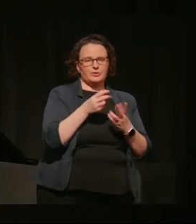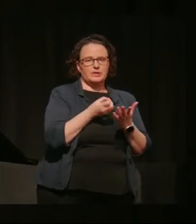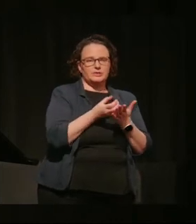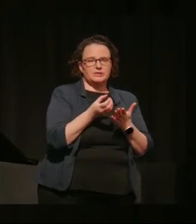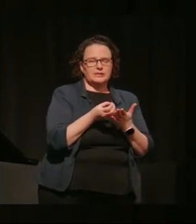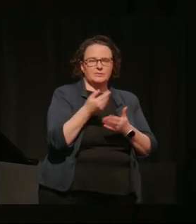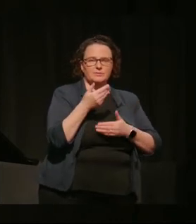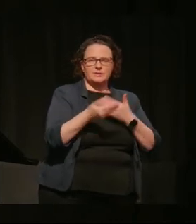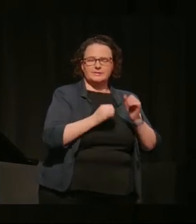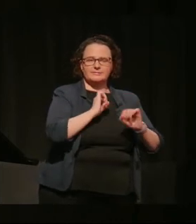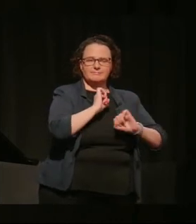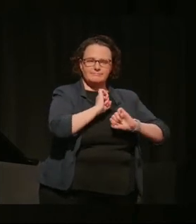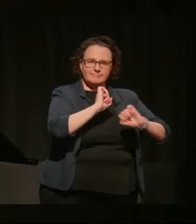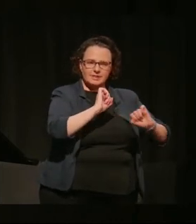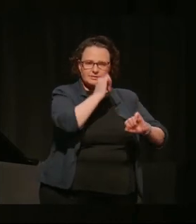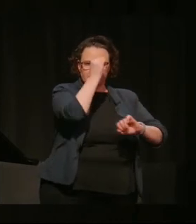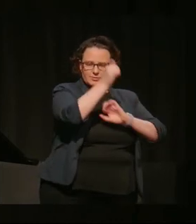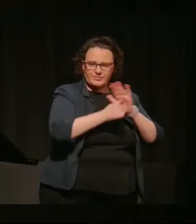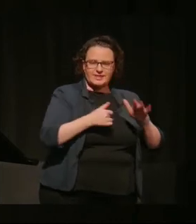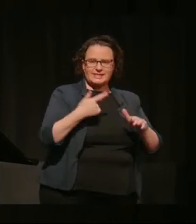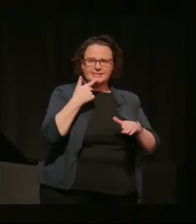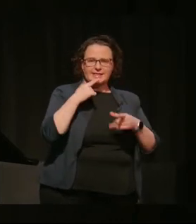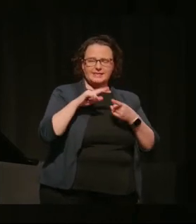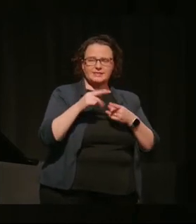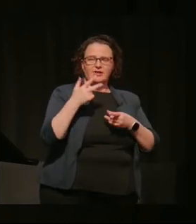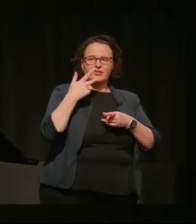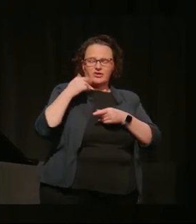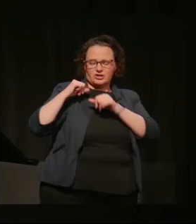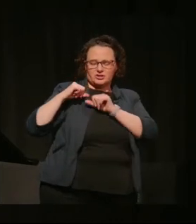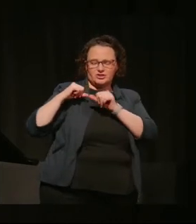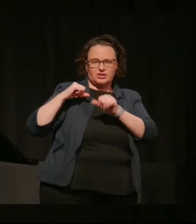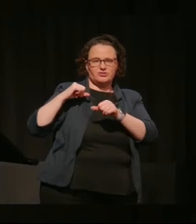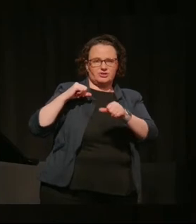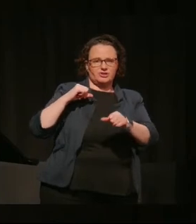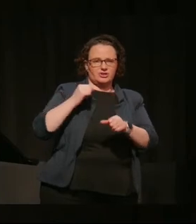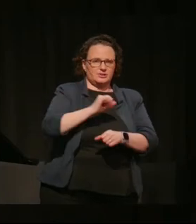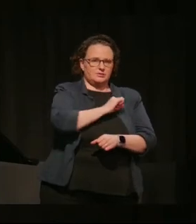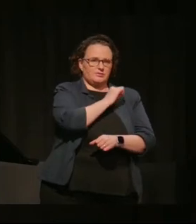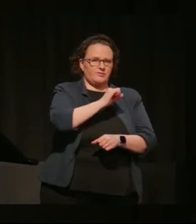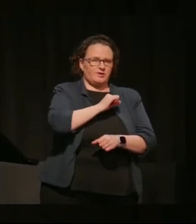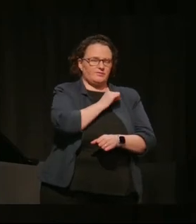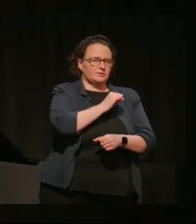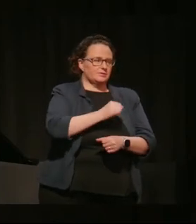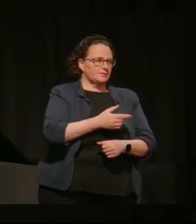their experiences as second and third generation survivors.